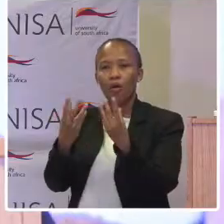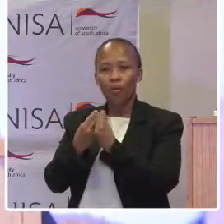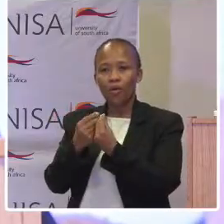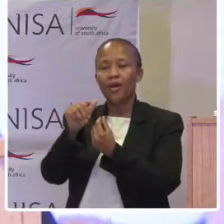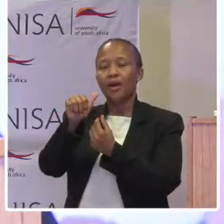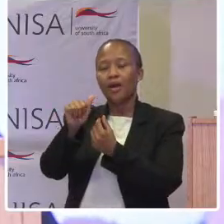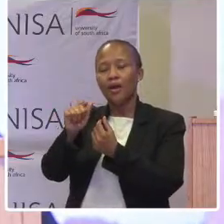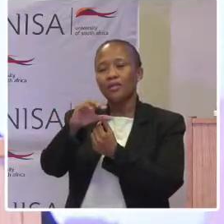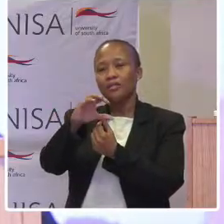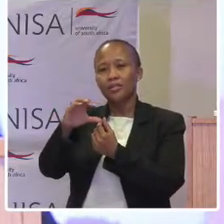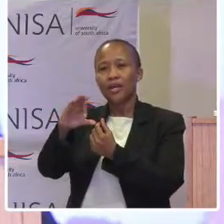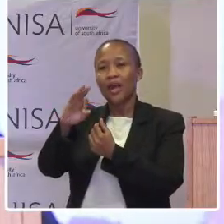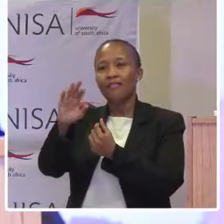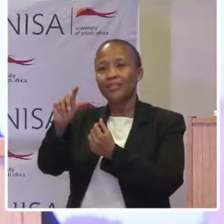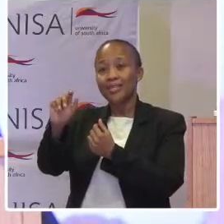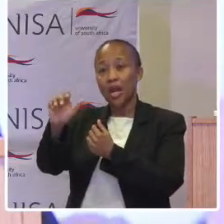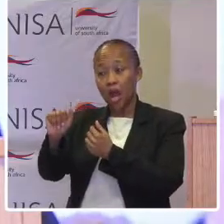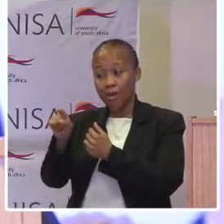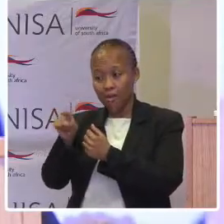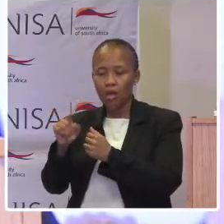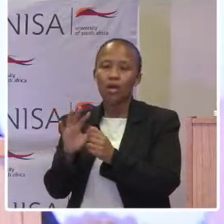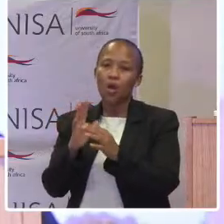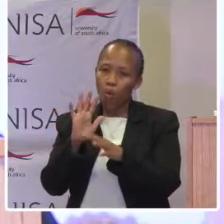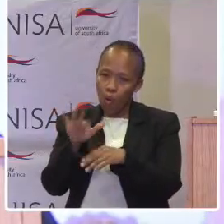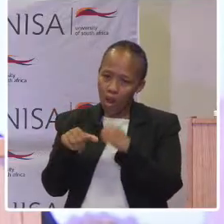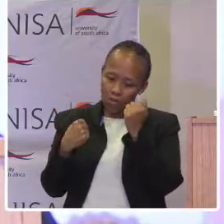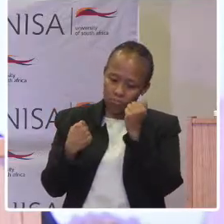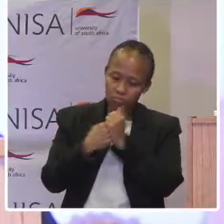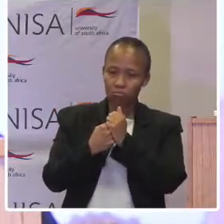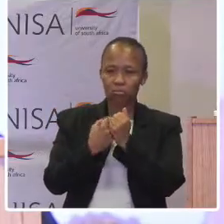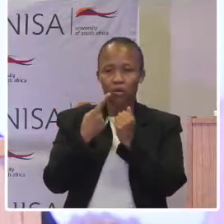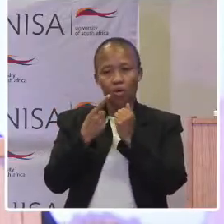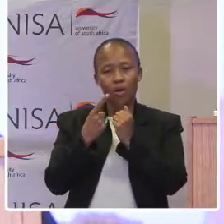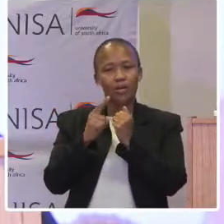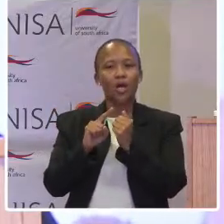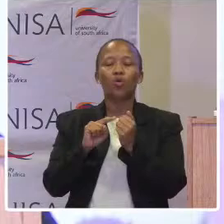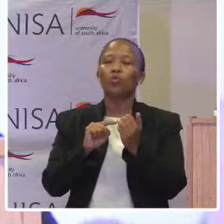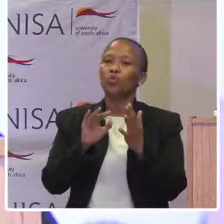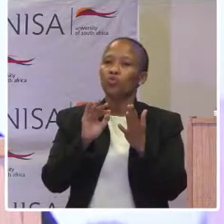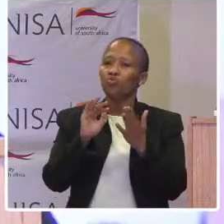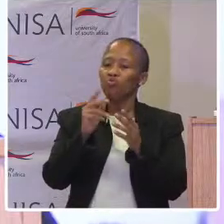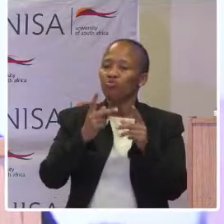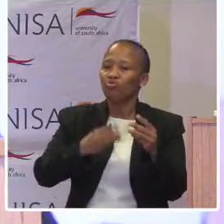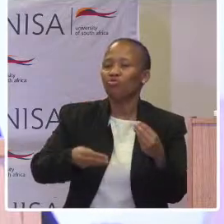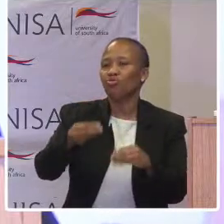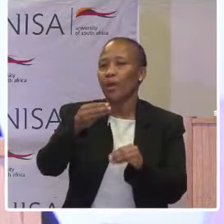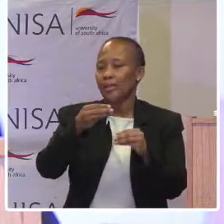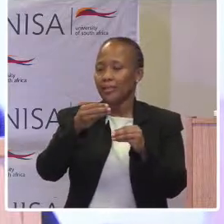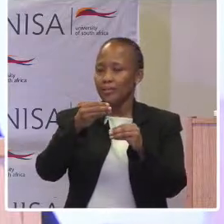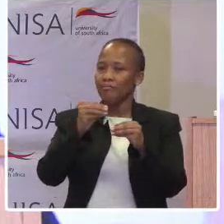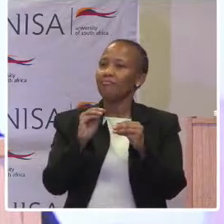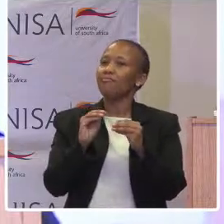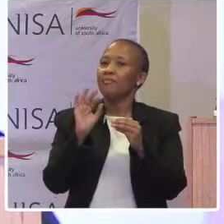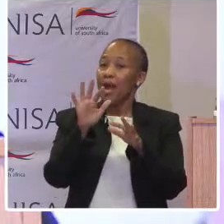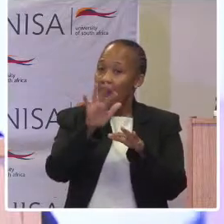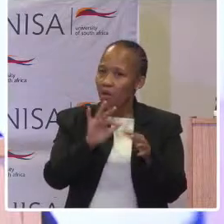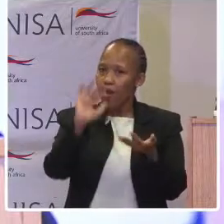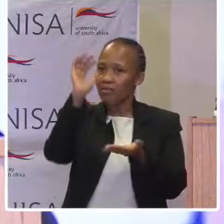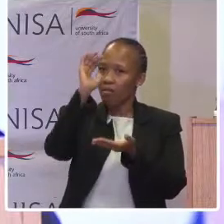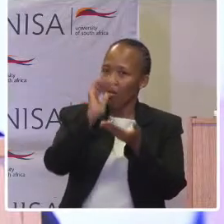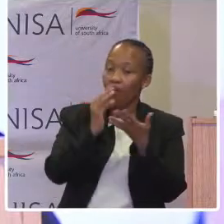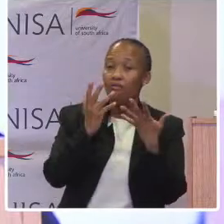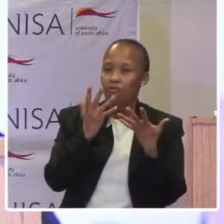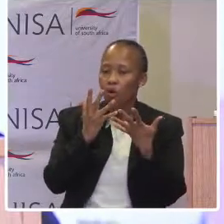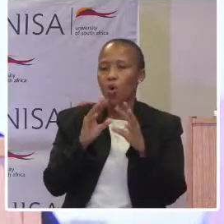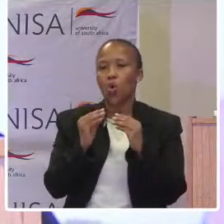AFCFTA, which seeks to boost intra-African trade and eliminate trade barriers for goods and services. And also